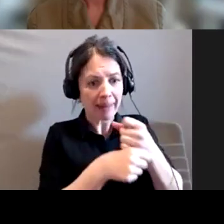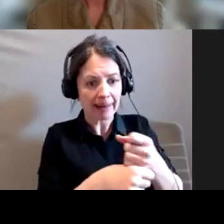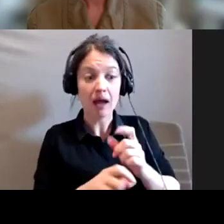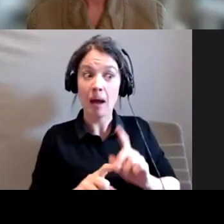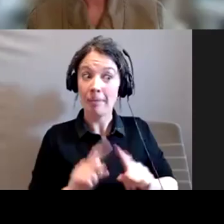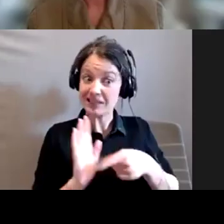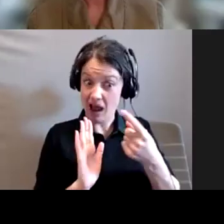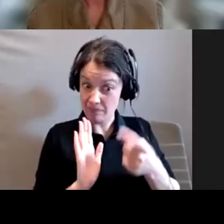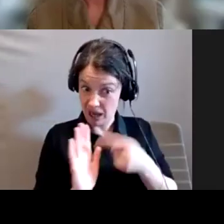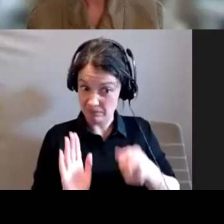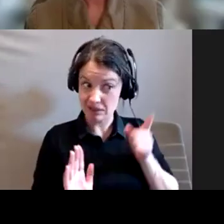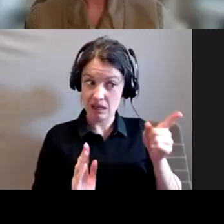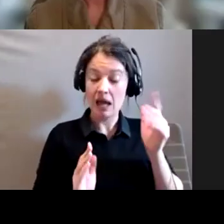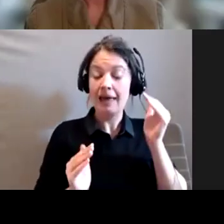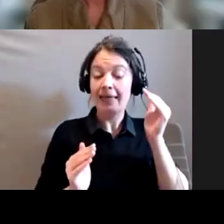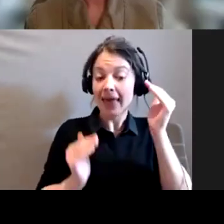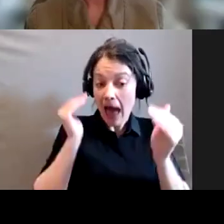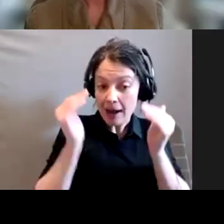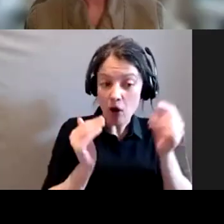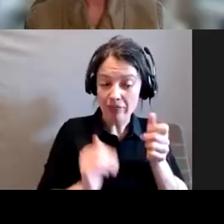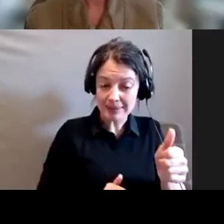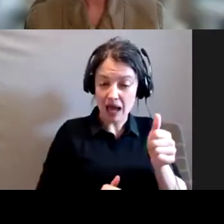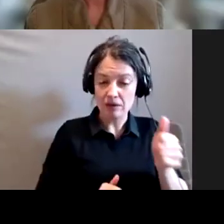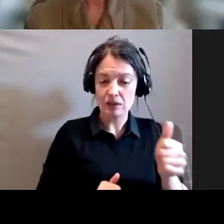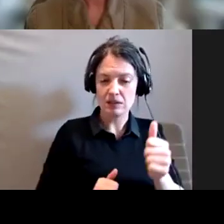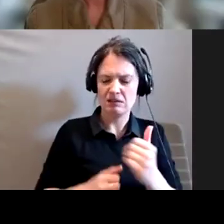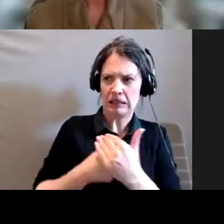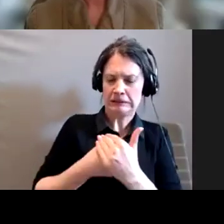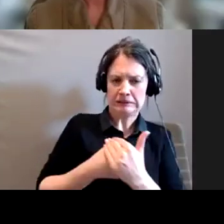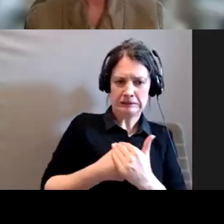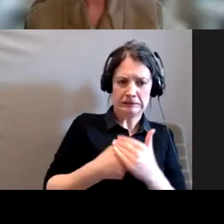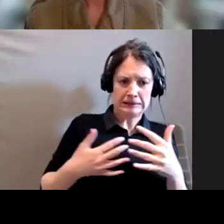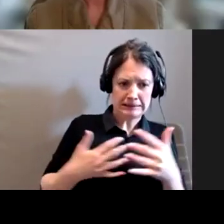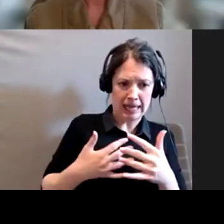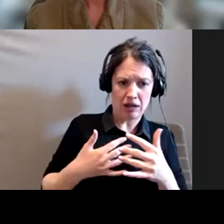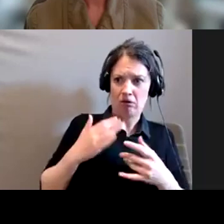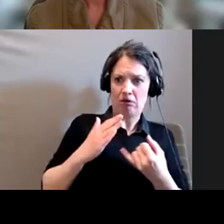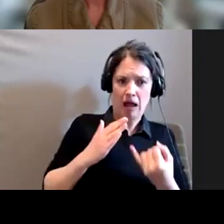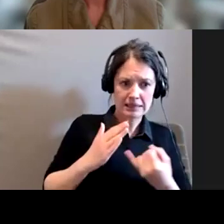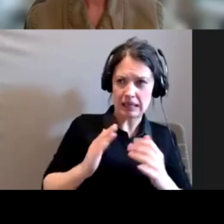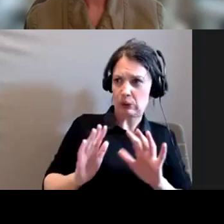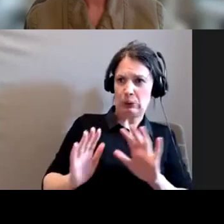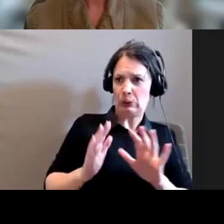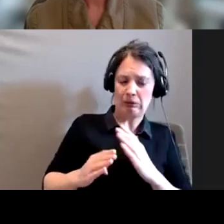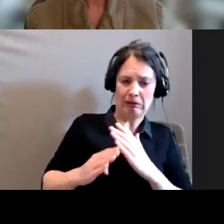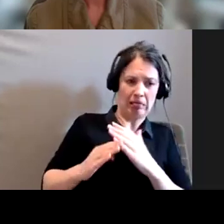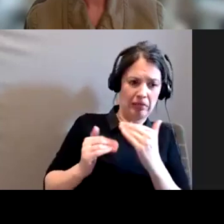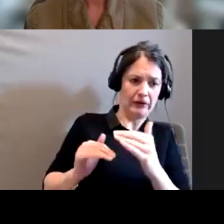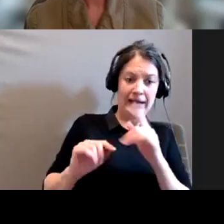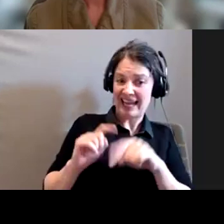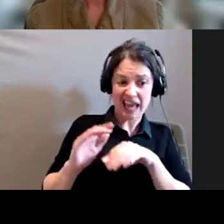be experiencing that intimidation, pressure, isolation, restricted access